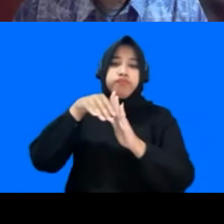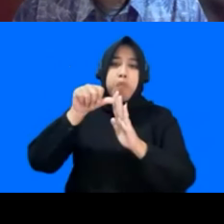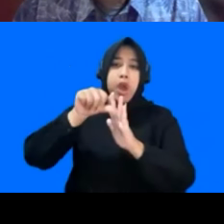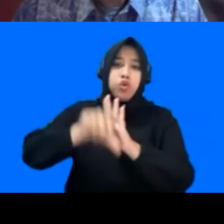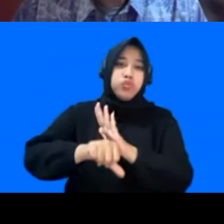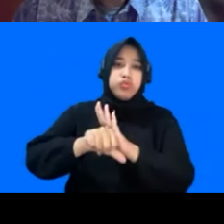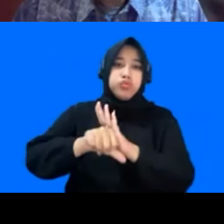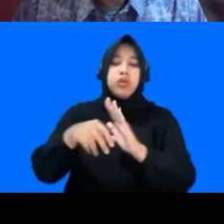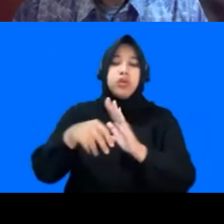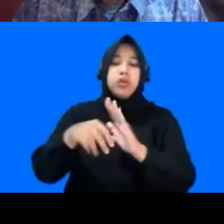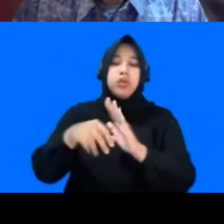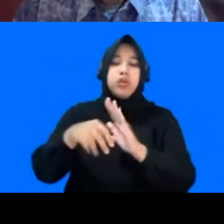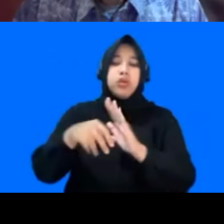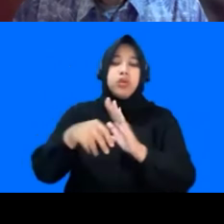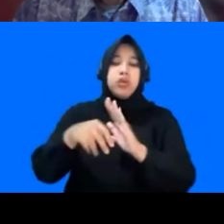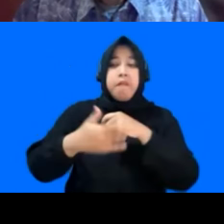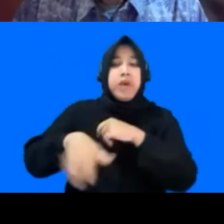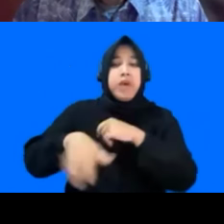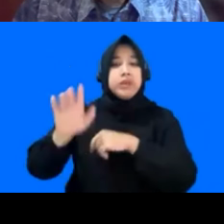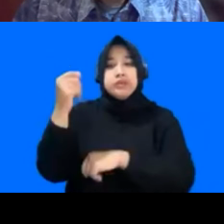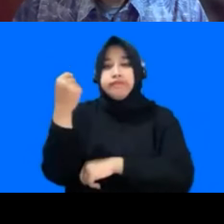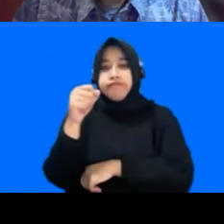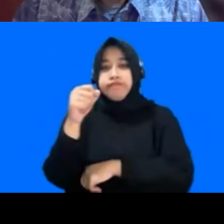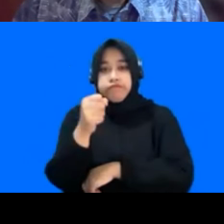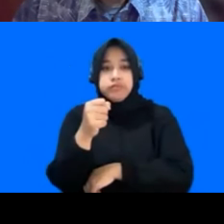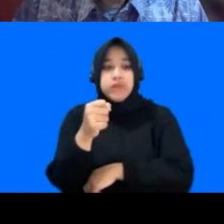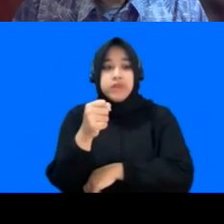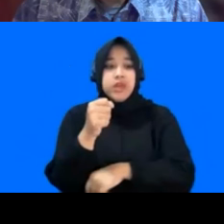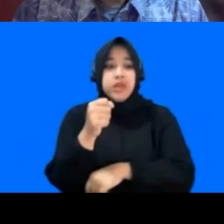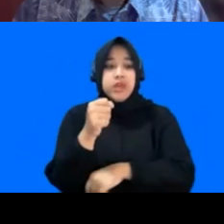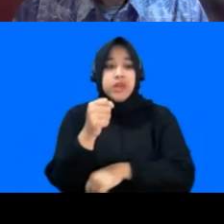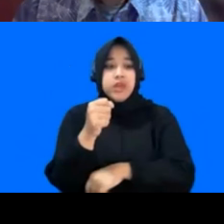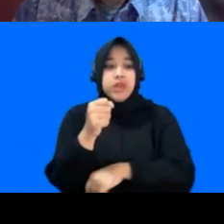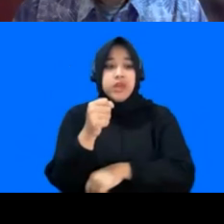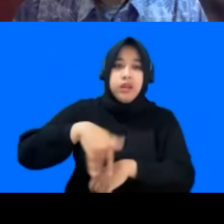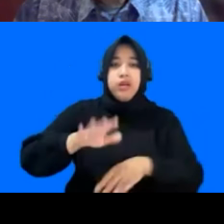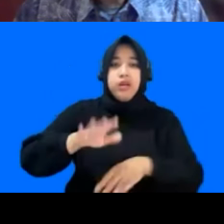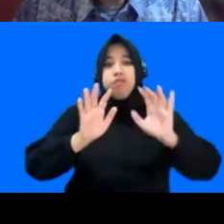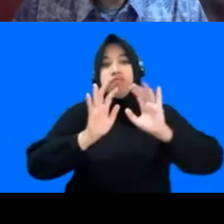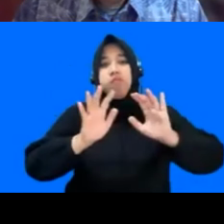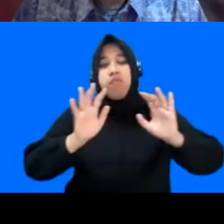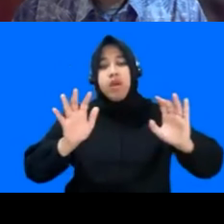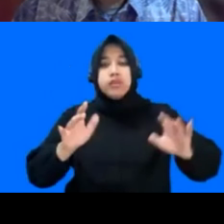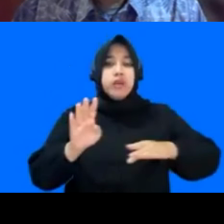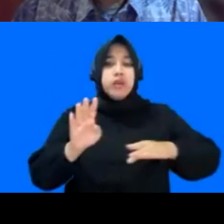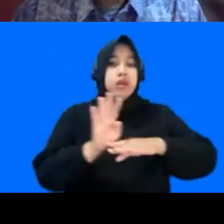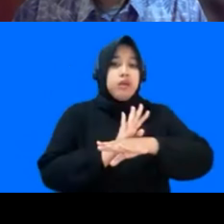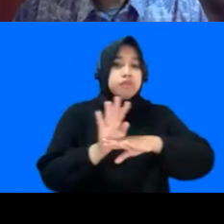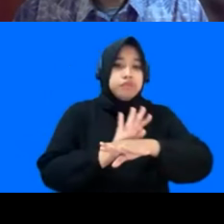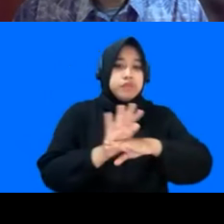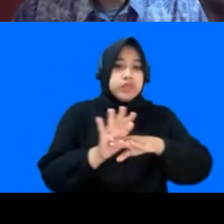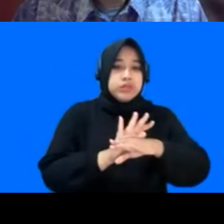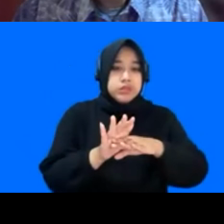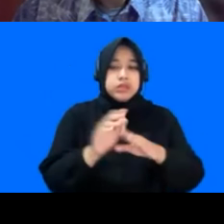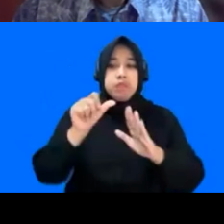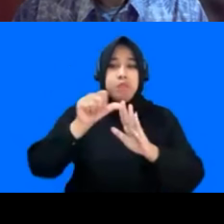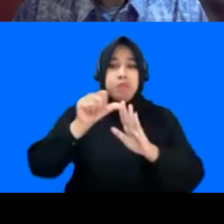under. We launched early on a change.org